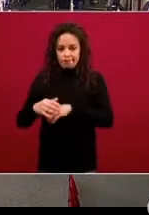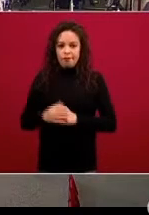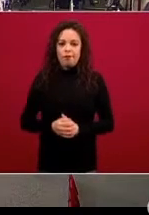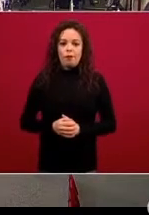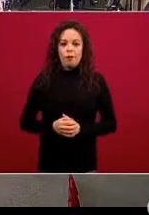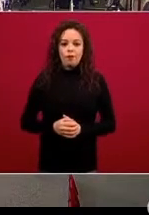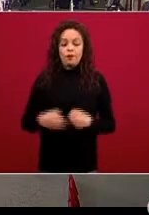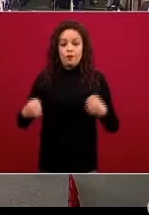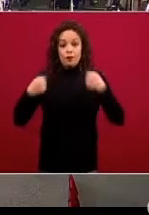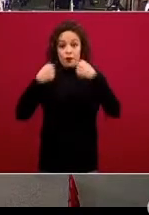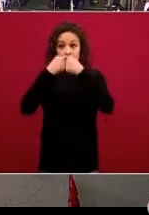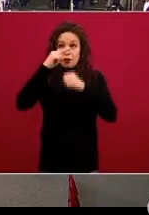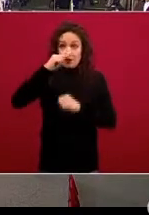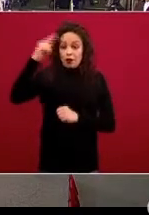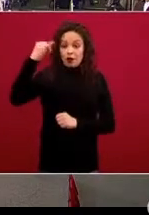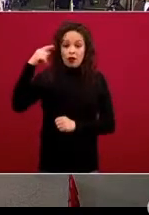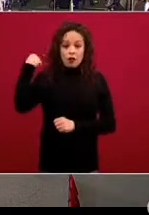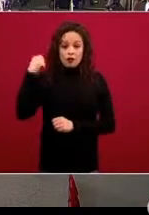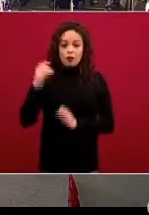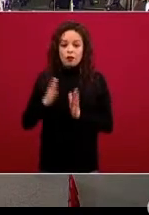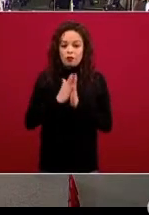Yes.